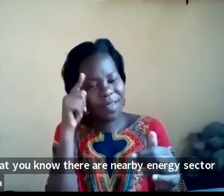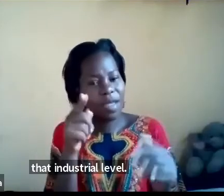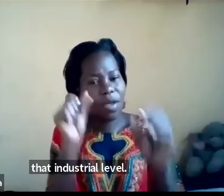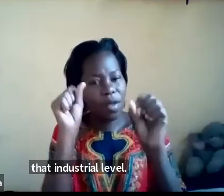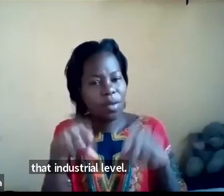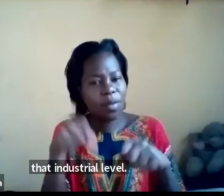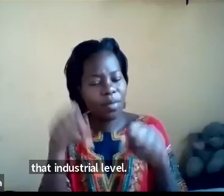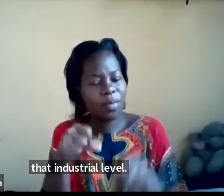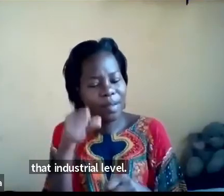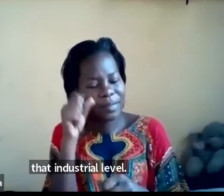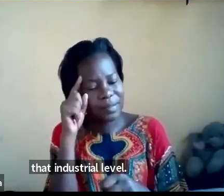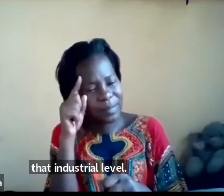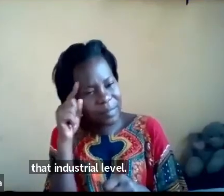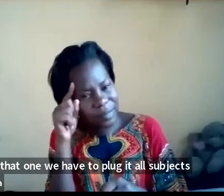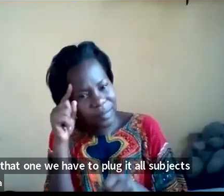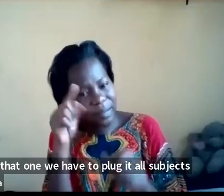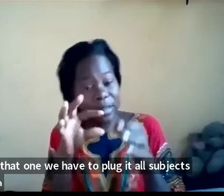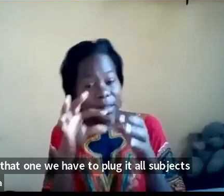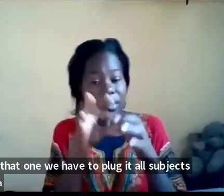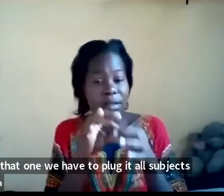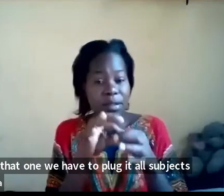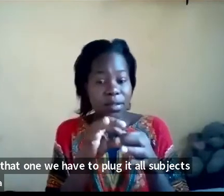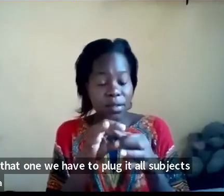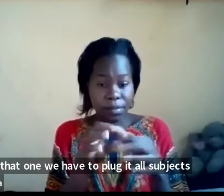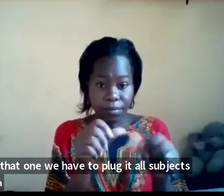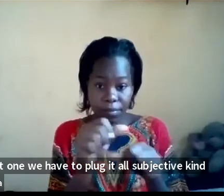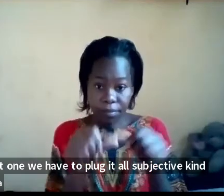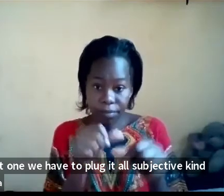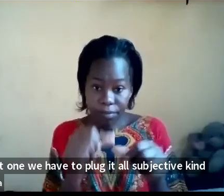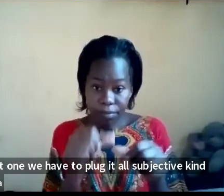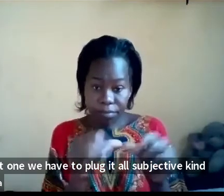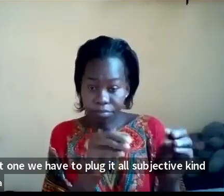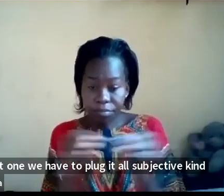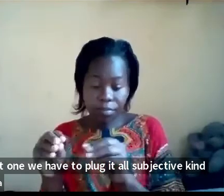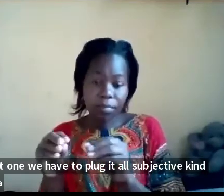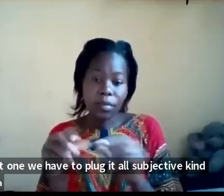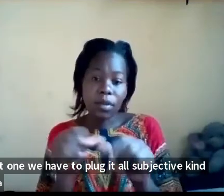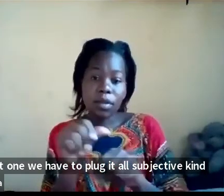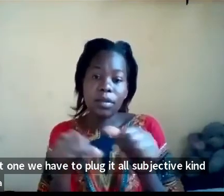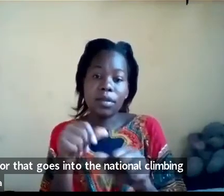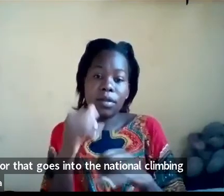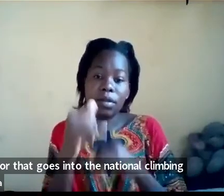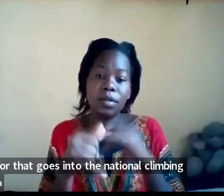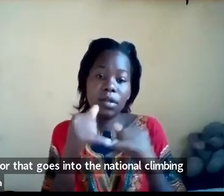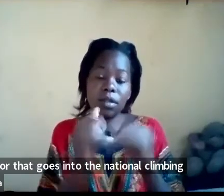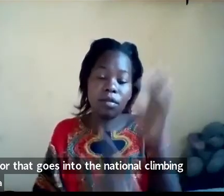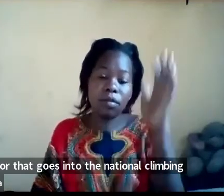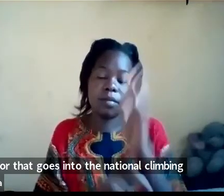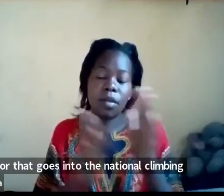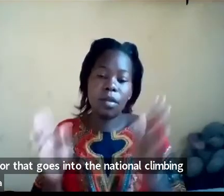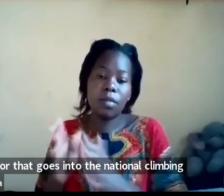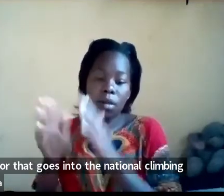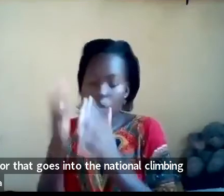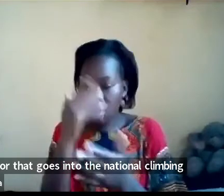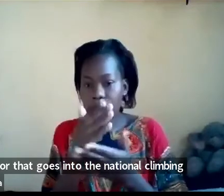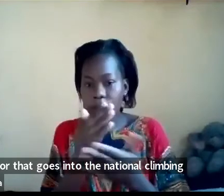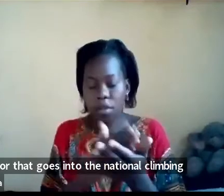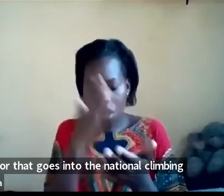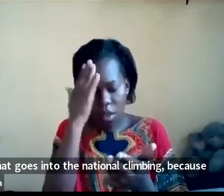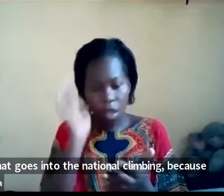or subject it to the kind of rigor that goes into the national development planning, because I'm sure our planners are aware